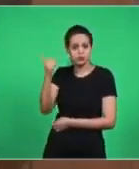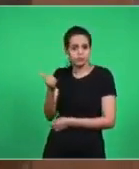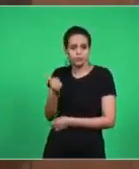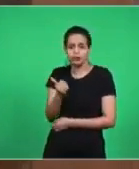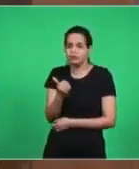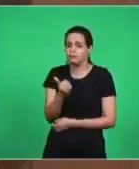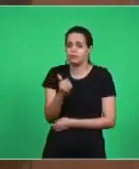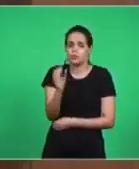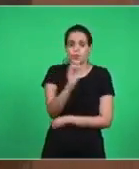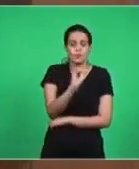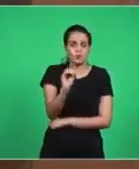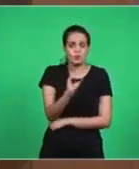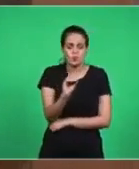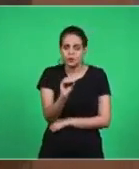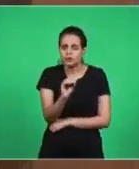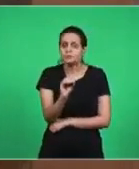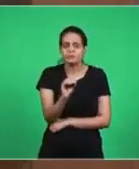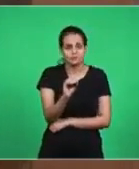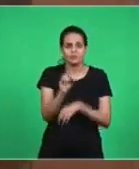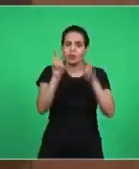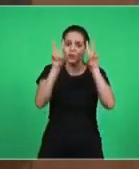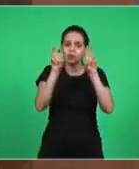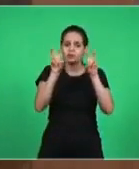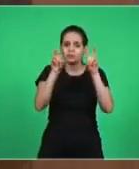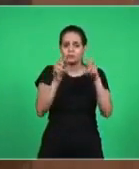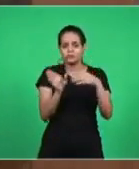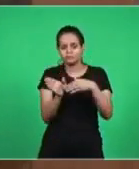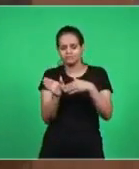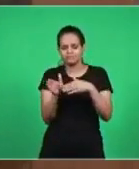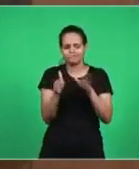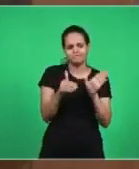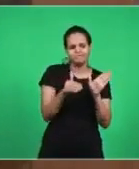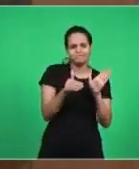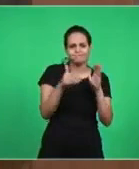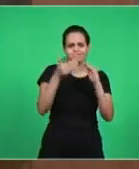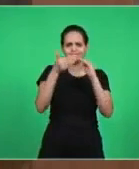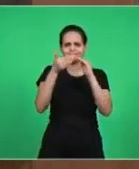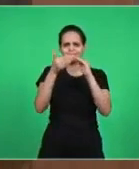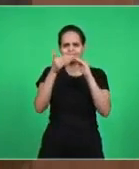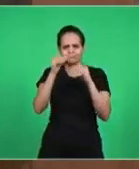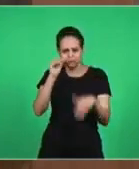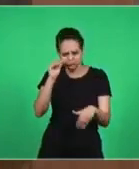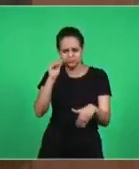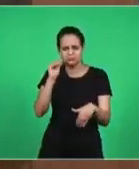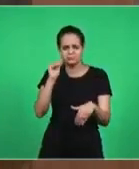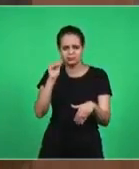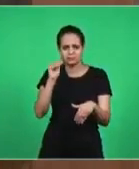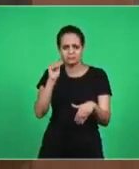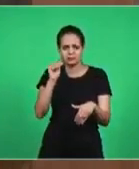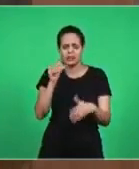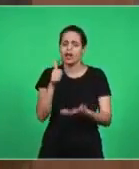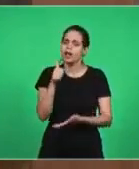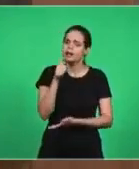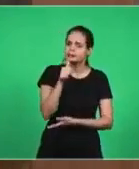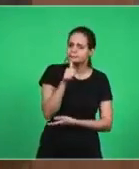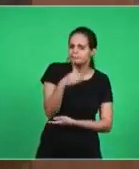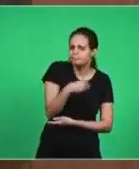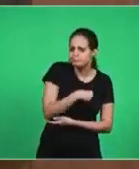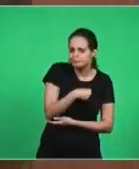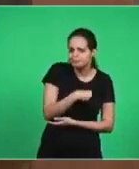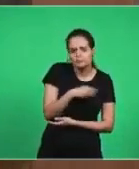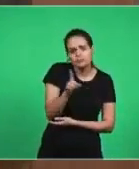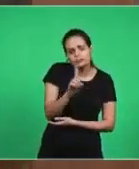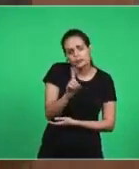500,000 that are not listening, because the topic is not this, because you went astray from the topic. There's nothing wrong with that. The sister didn't